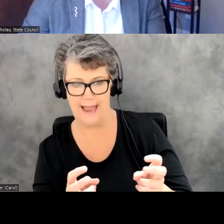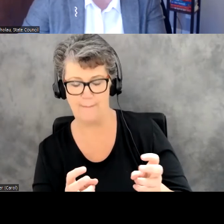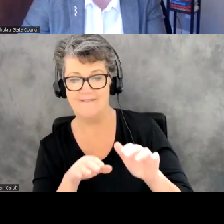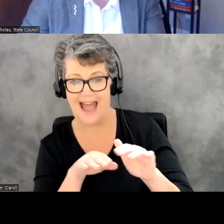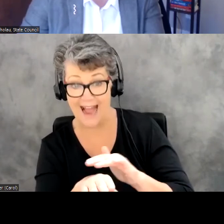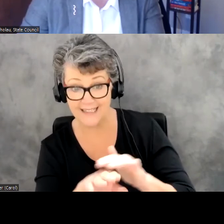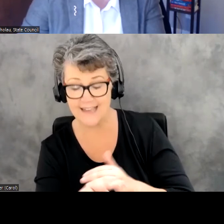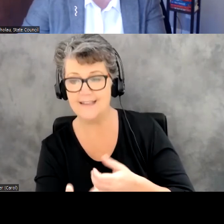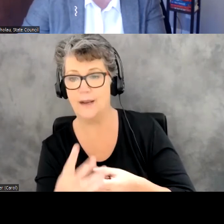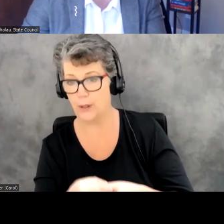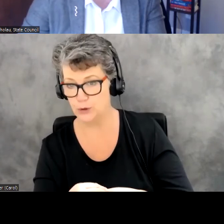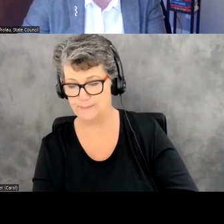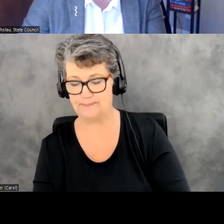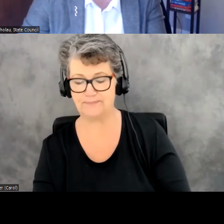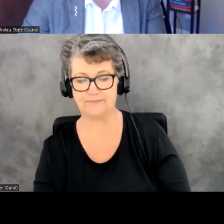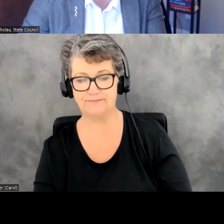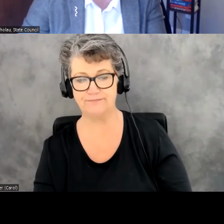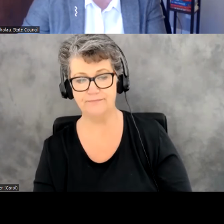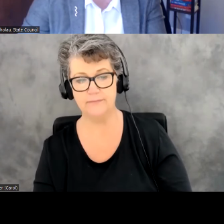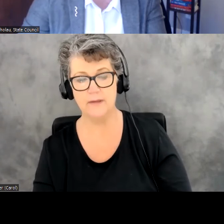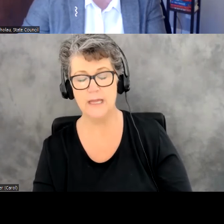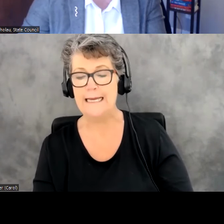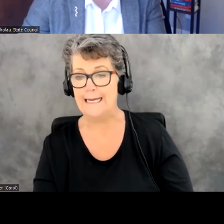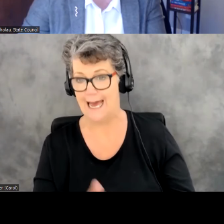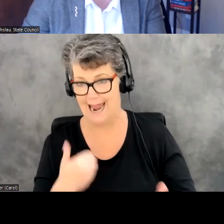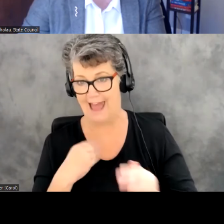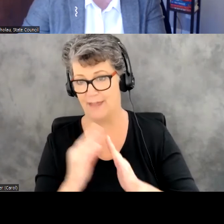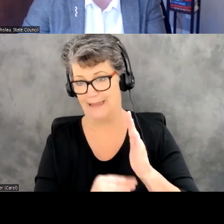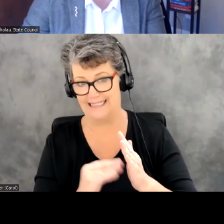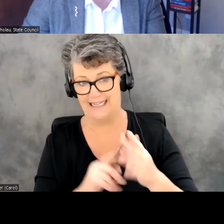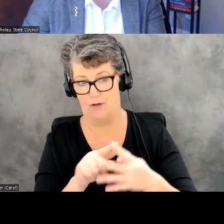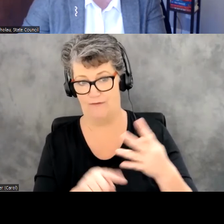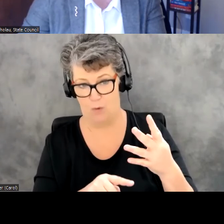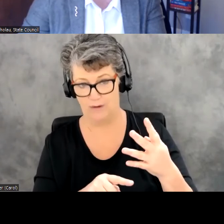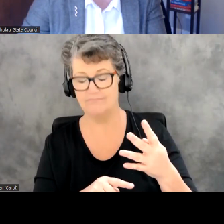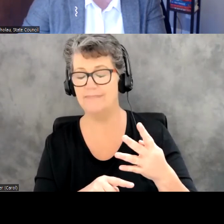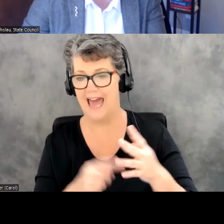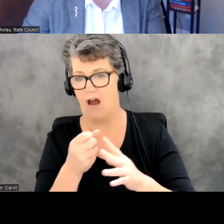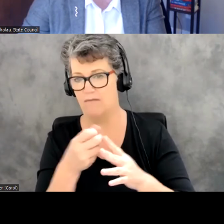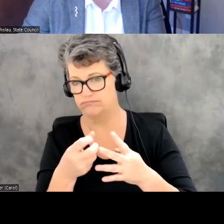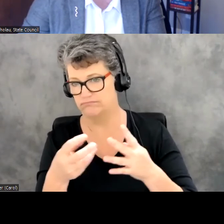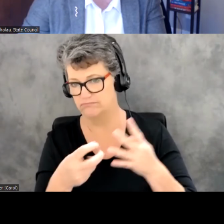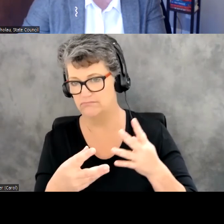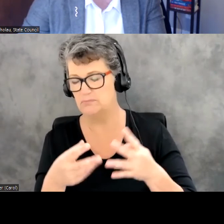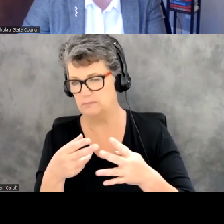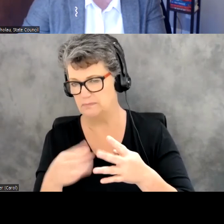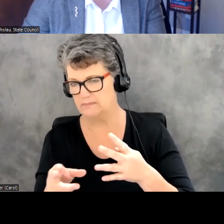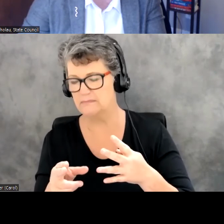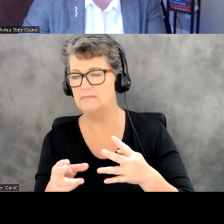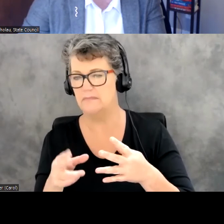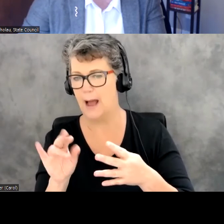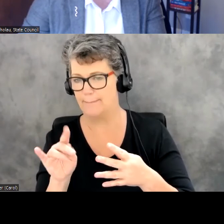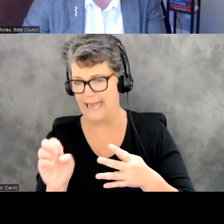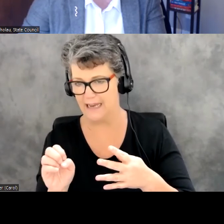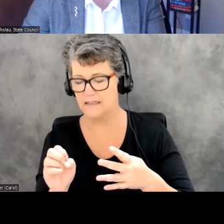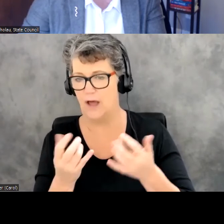access and inclusion. And I've got them listed here. I'll also walk through each one very shortly with a brief update on